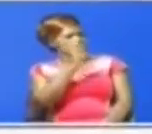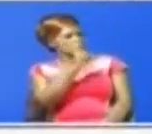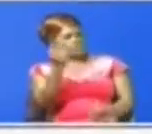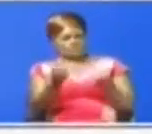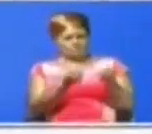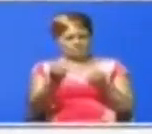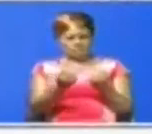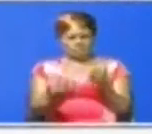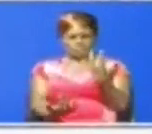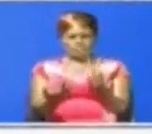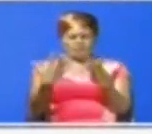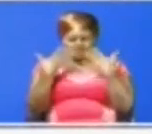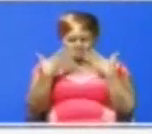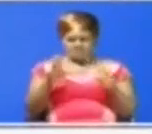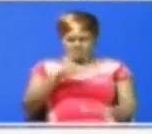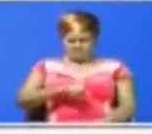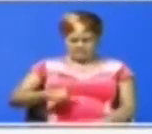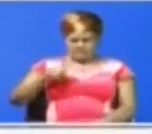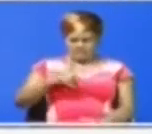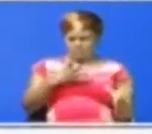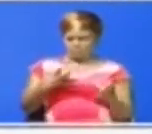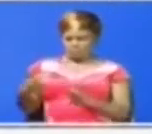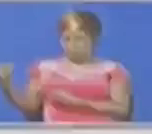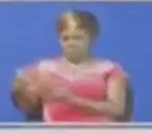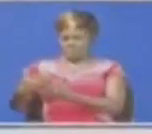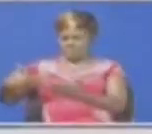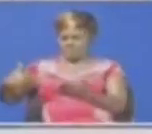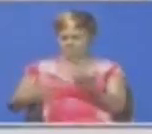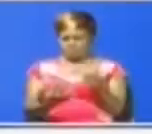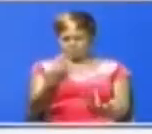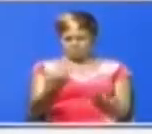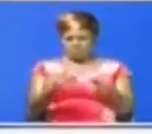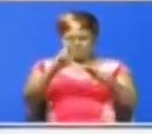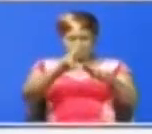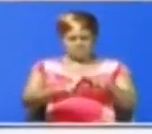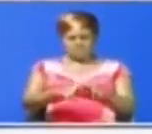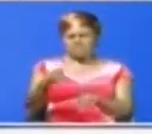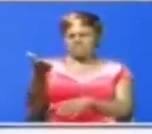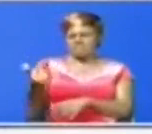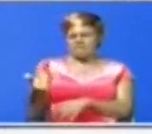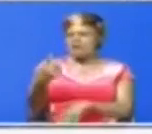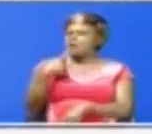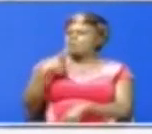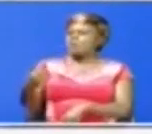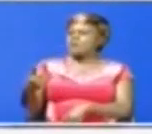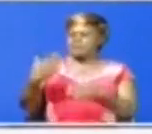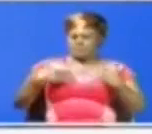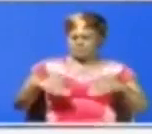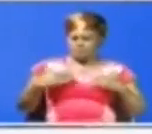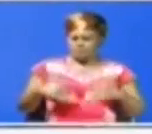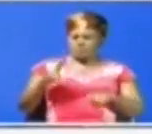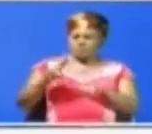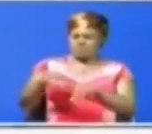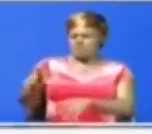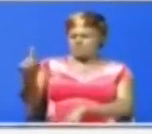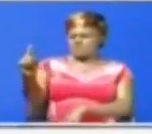reduced to ashes. They were lucky to have escaped before it was torched. Walikuwa wameketi hapo tu majama kama 100. Mtu